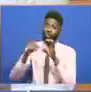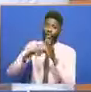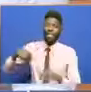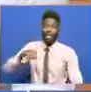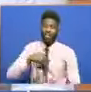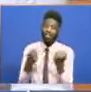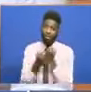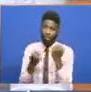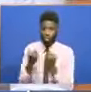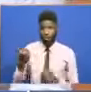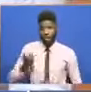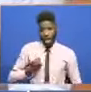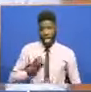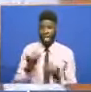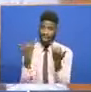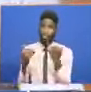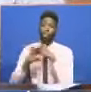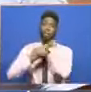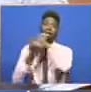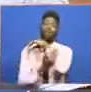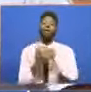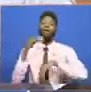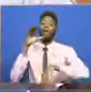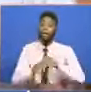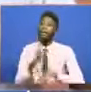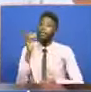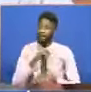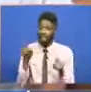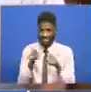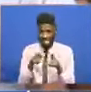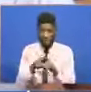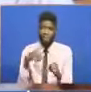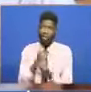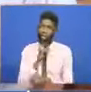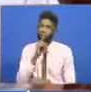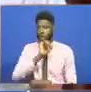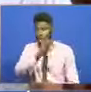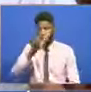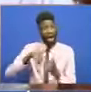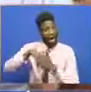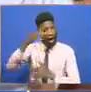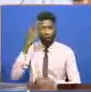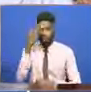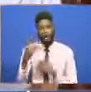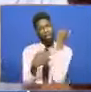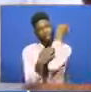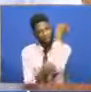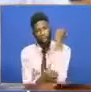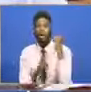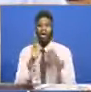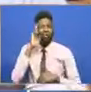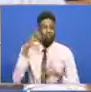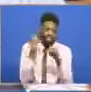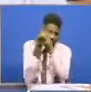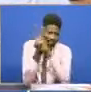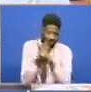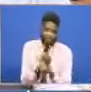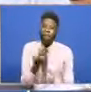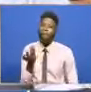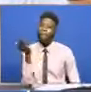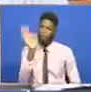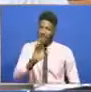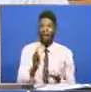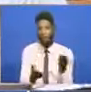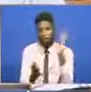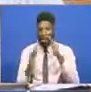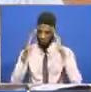already victims of pregnancies, and as well ensure those who are out because of poverty reasons and other reasons to come back and focus on